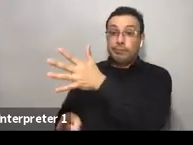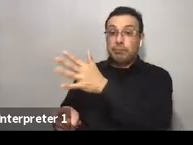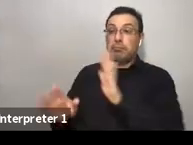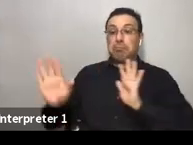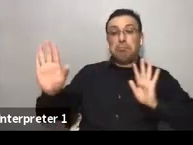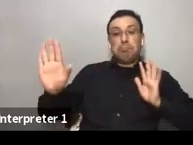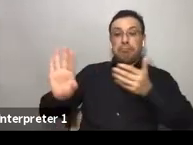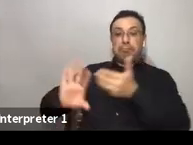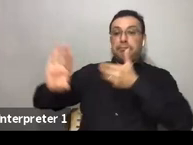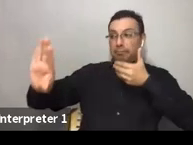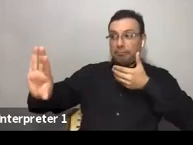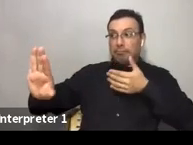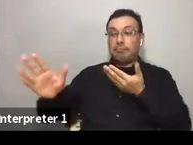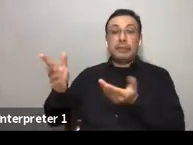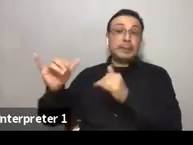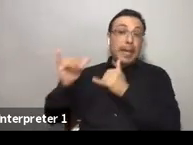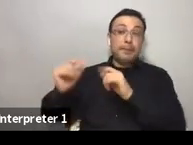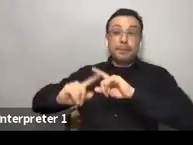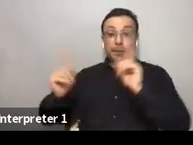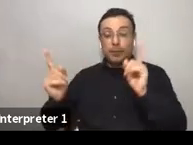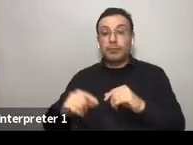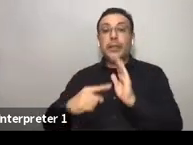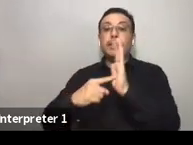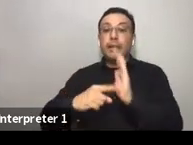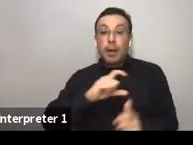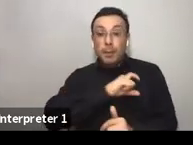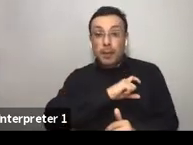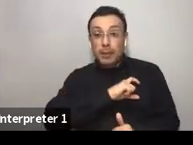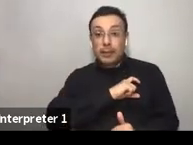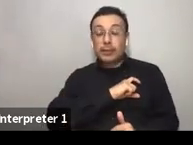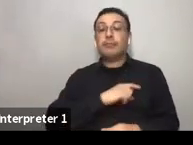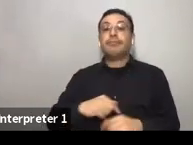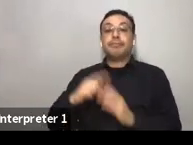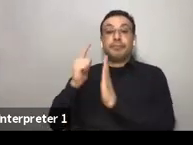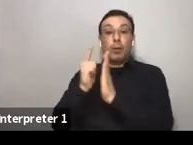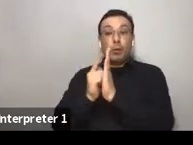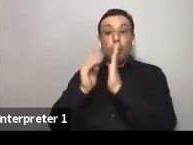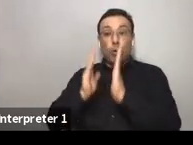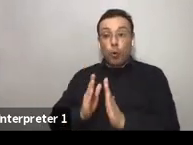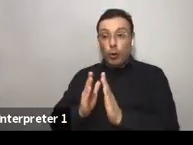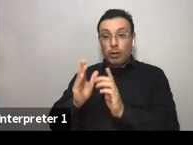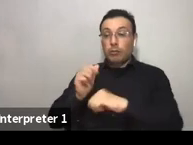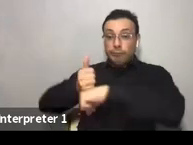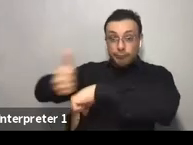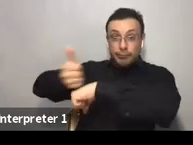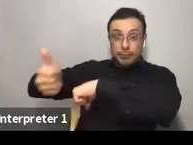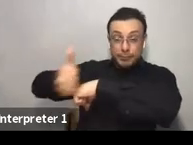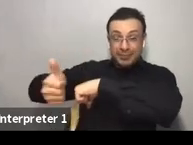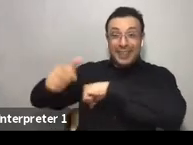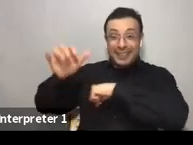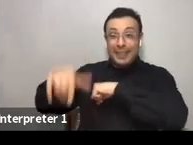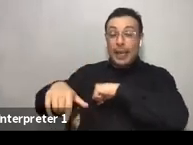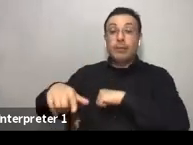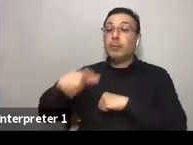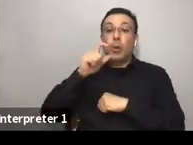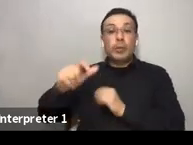obligations. For example, police and prosecutors do not need a release to speak about the case to advocates, but an advocate